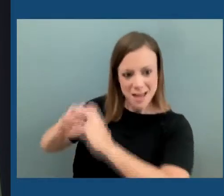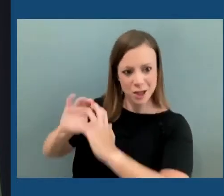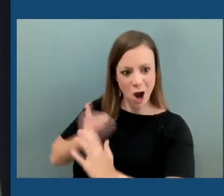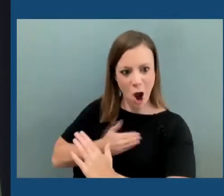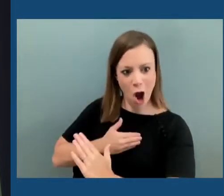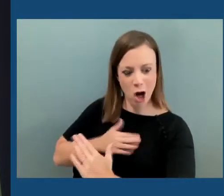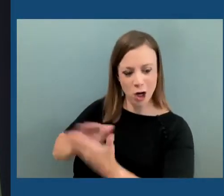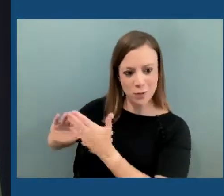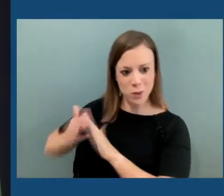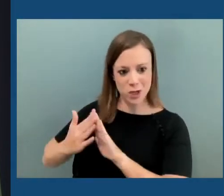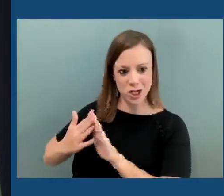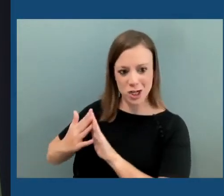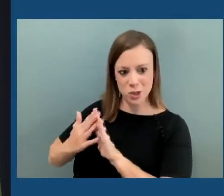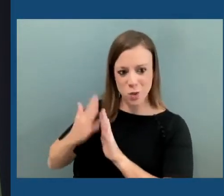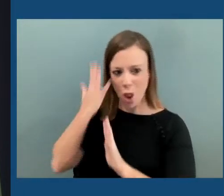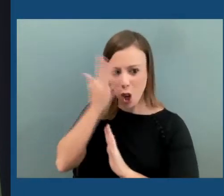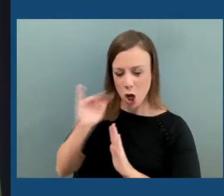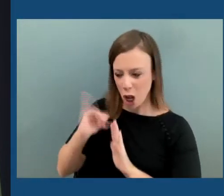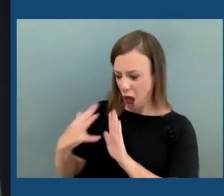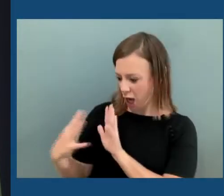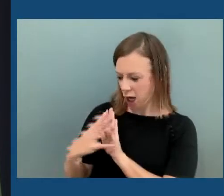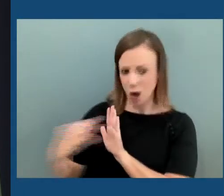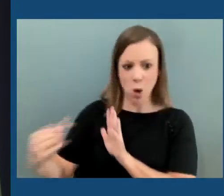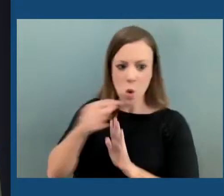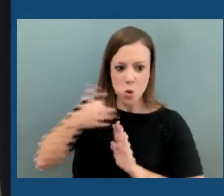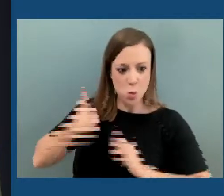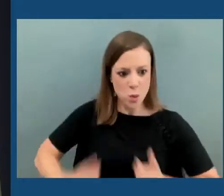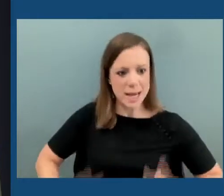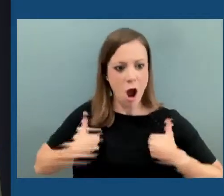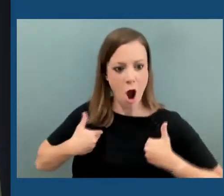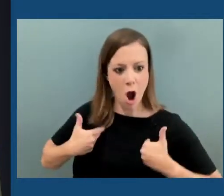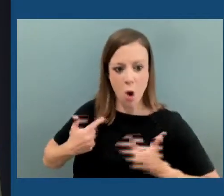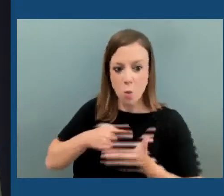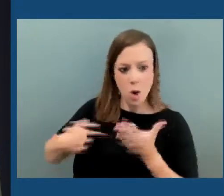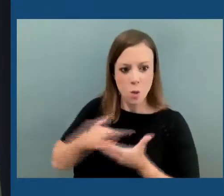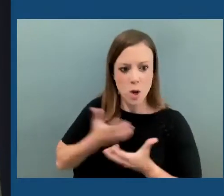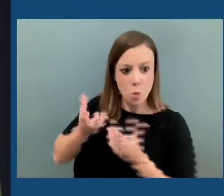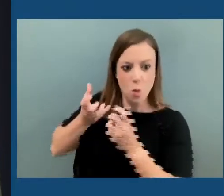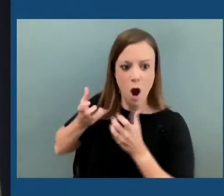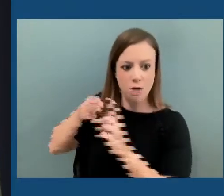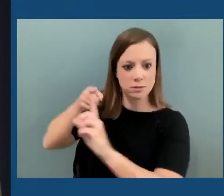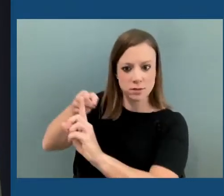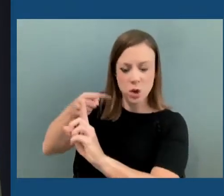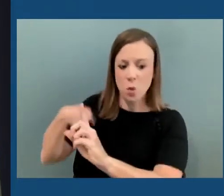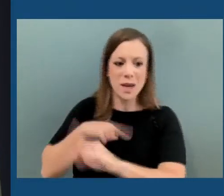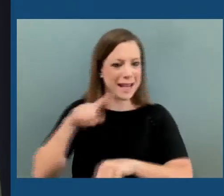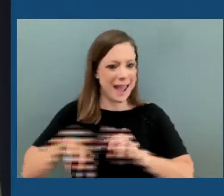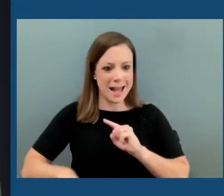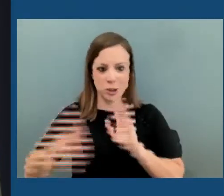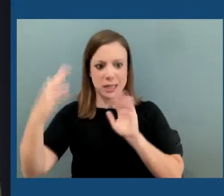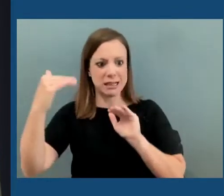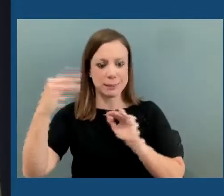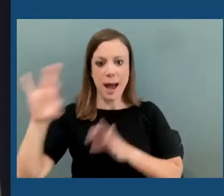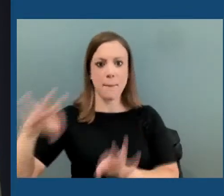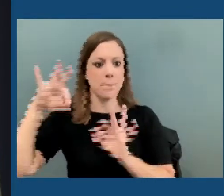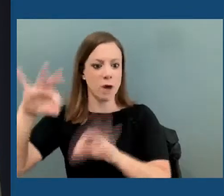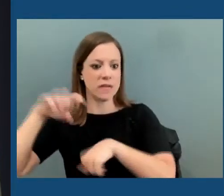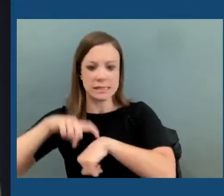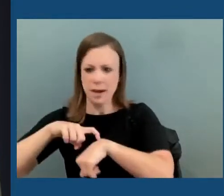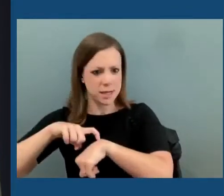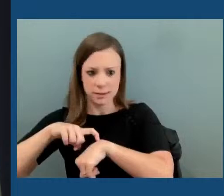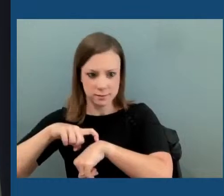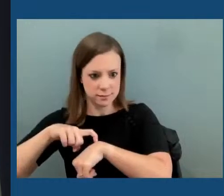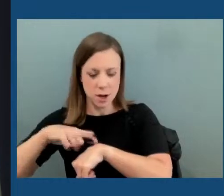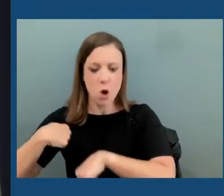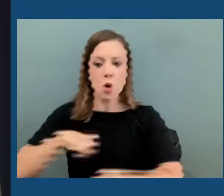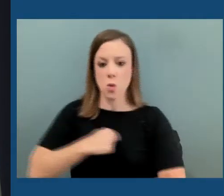just wait for these opportunities or climate migrants to come along. We have to be intentional now